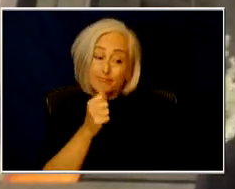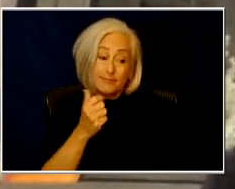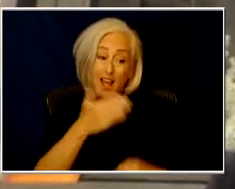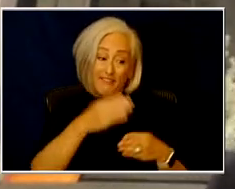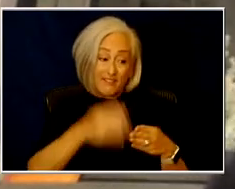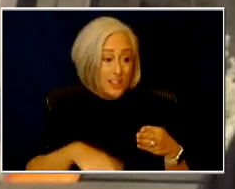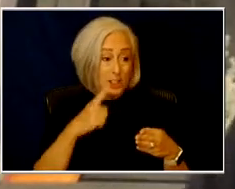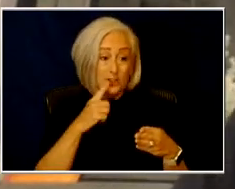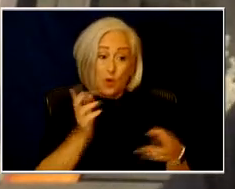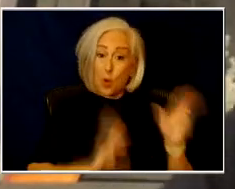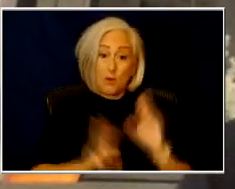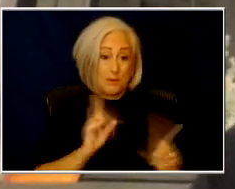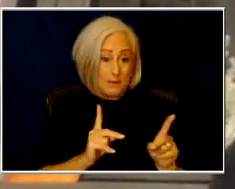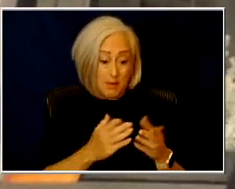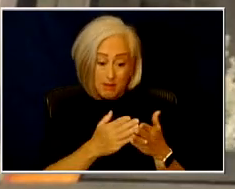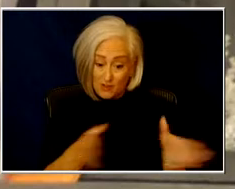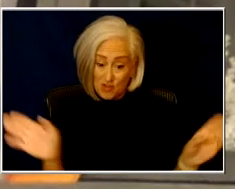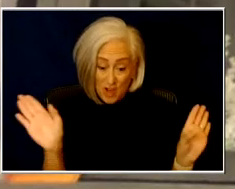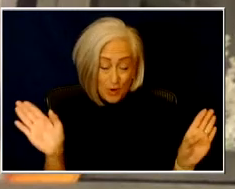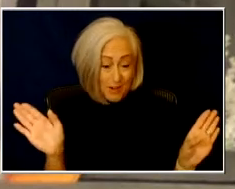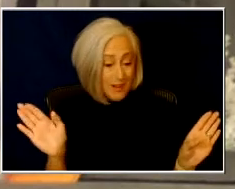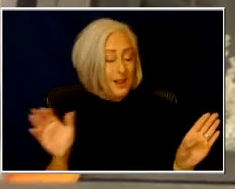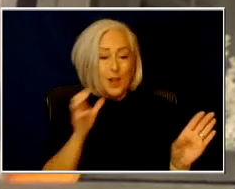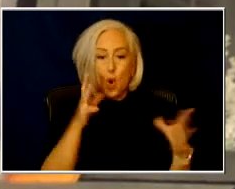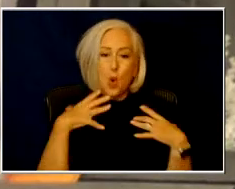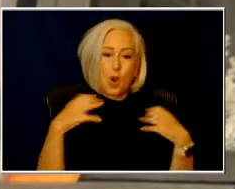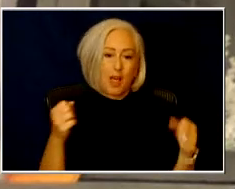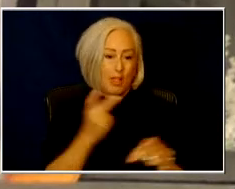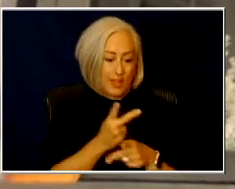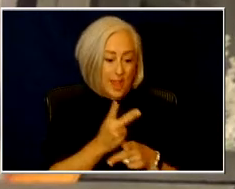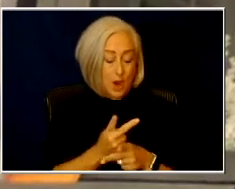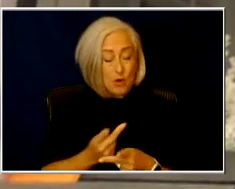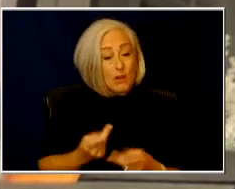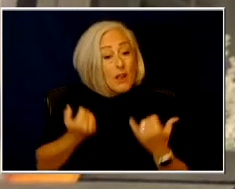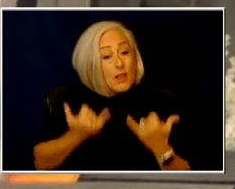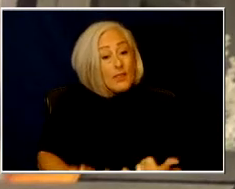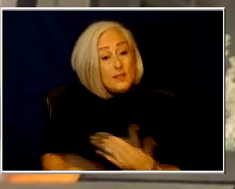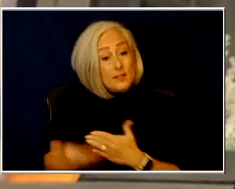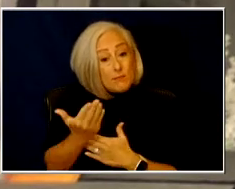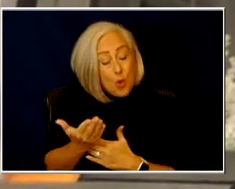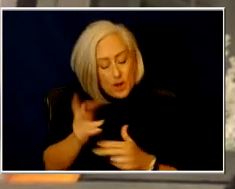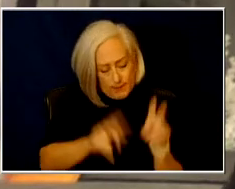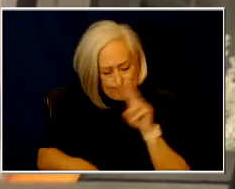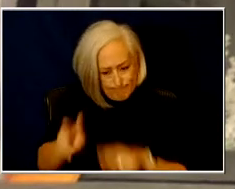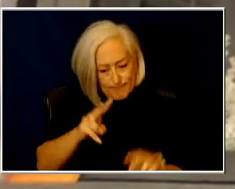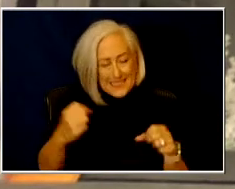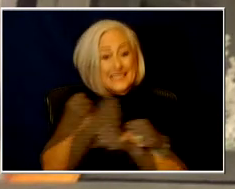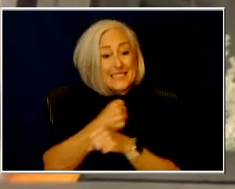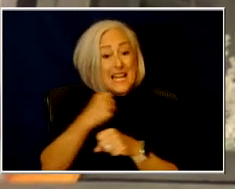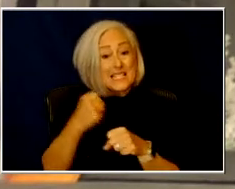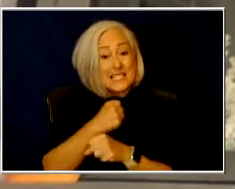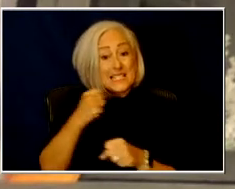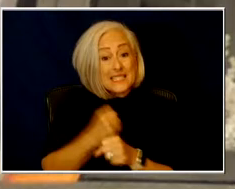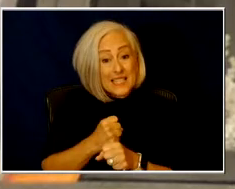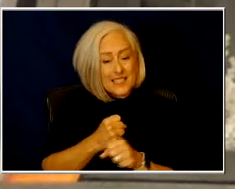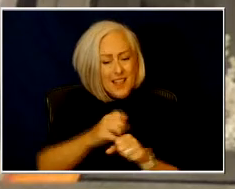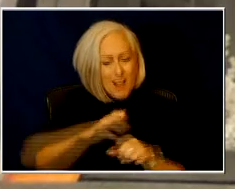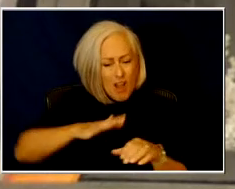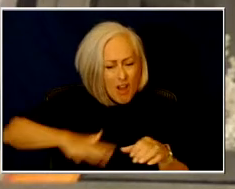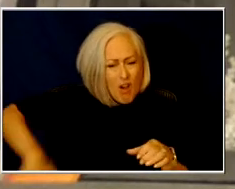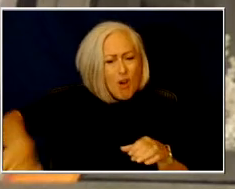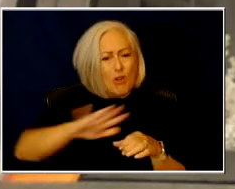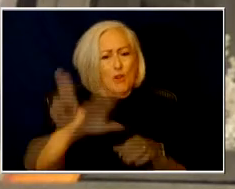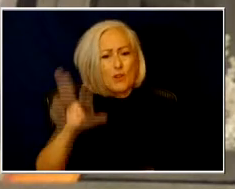uh you know just looking at the statistics this morning Across the Nation there are about 29